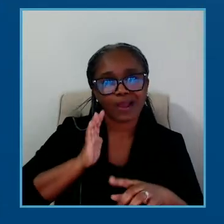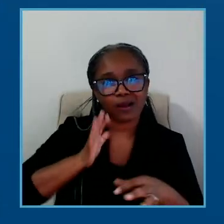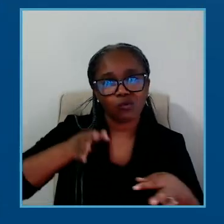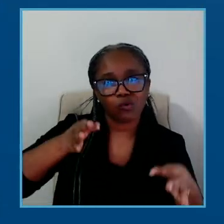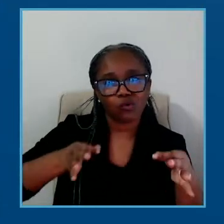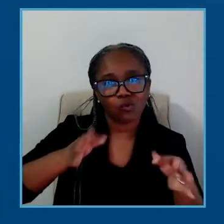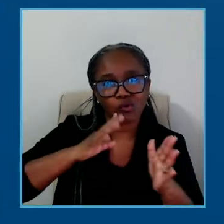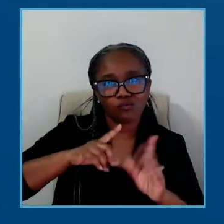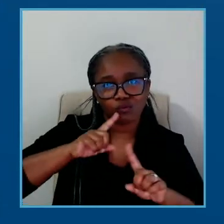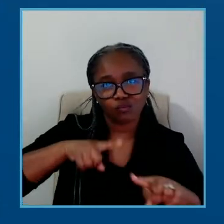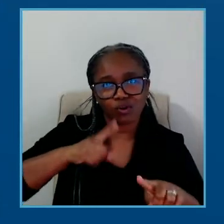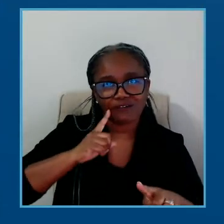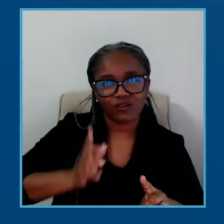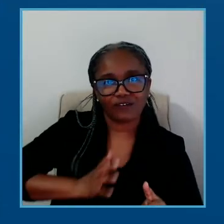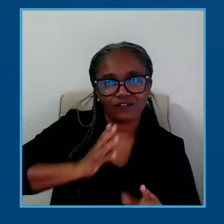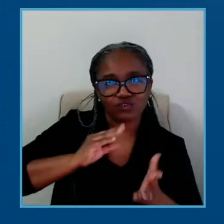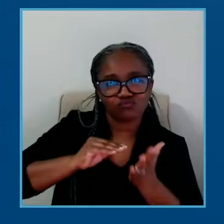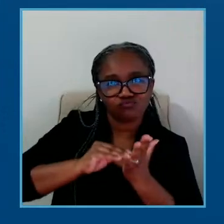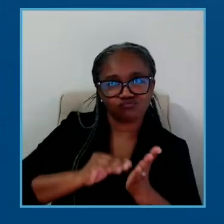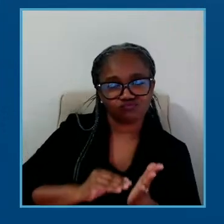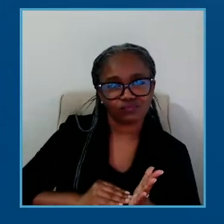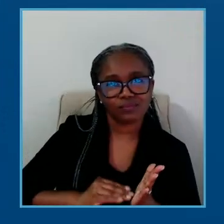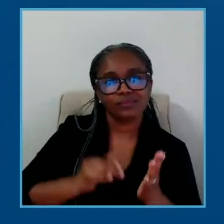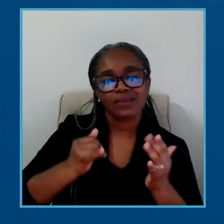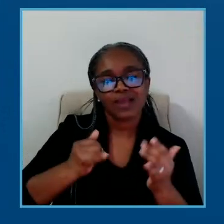this meeting of the Credentials Committee to order.